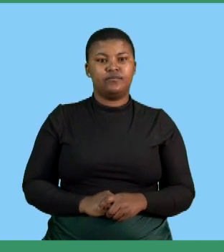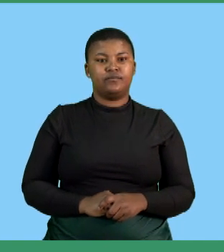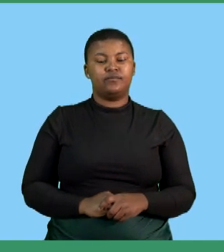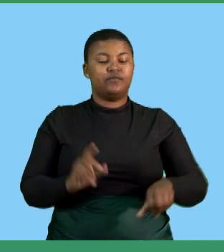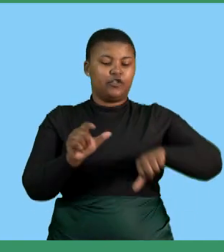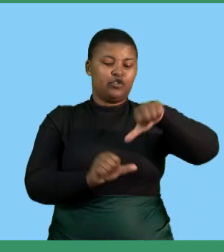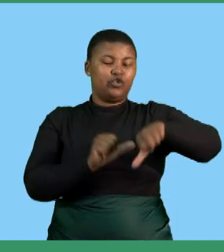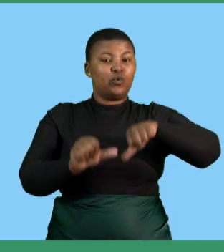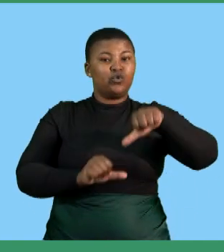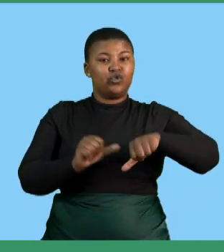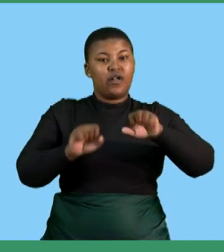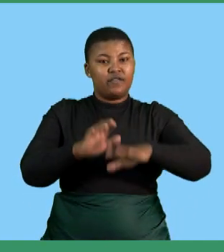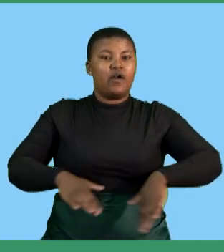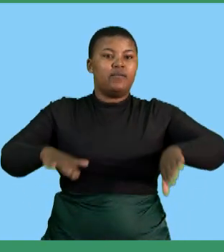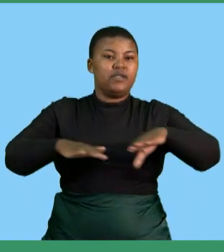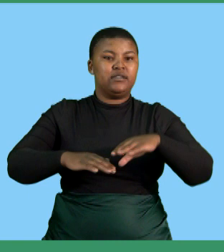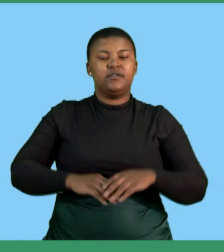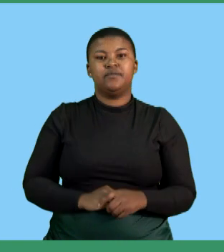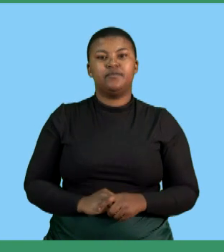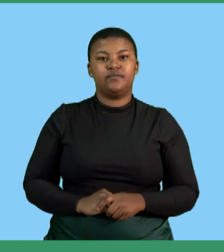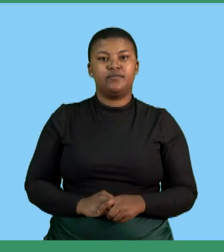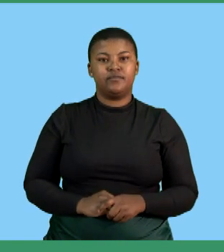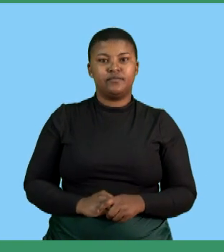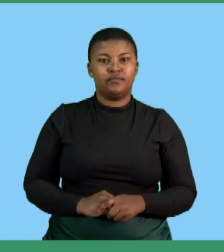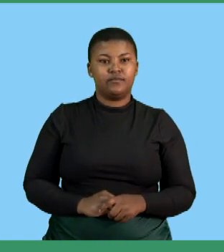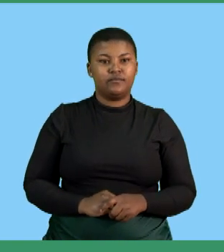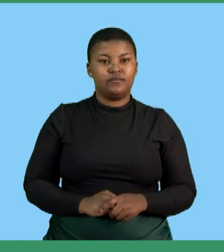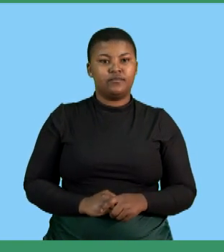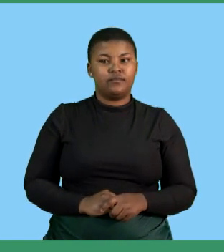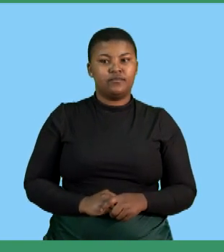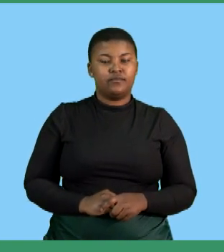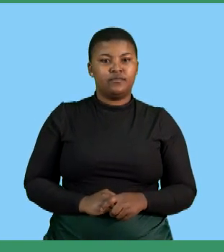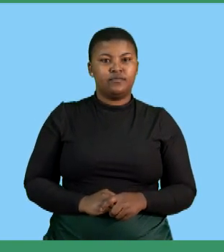Then of course our social environment.